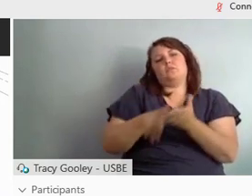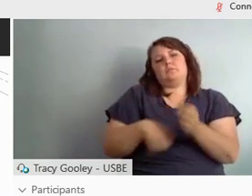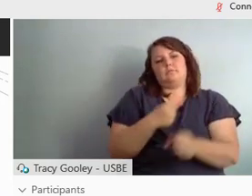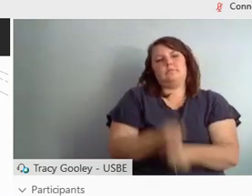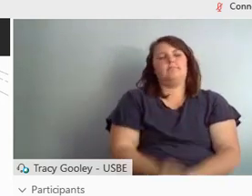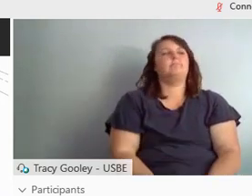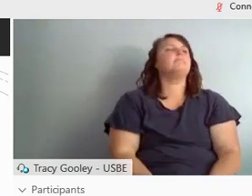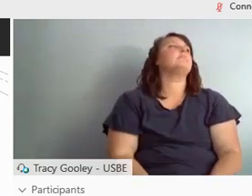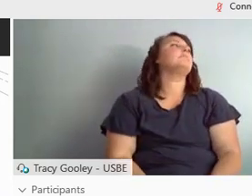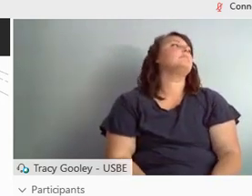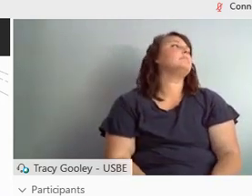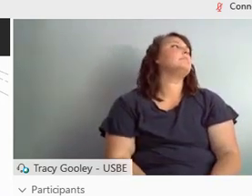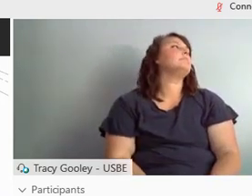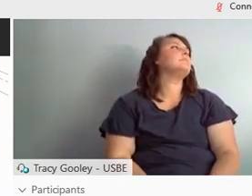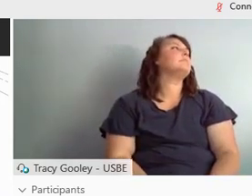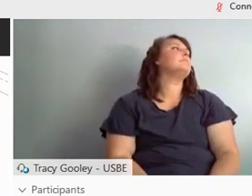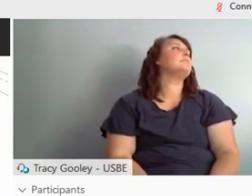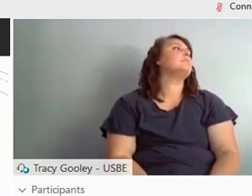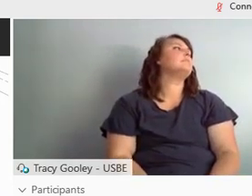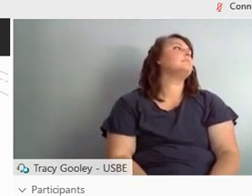year.